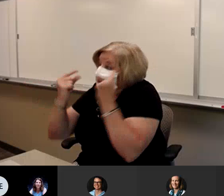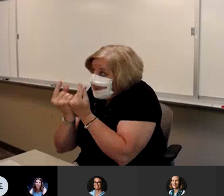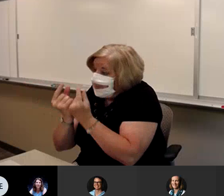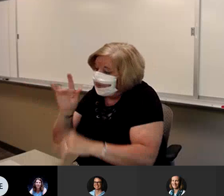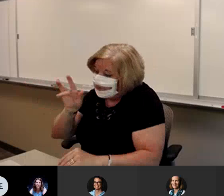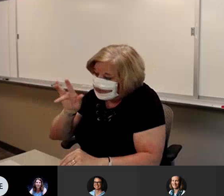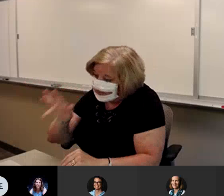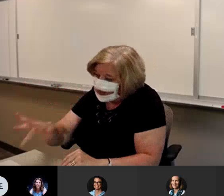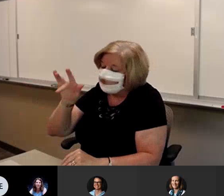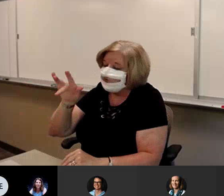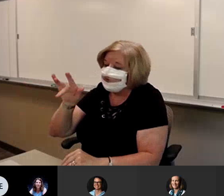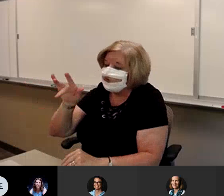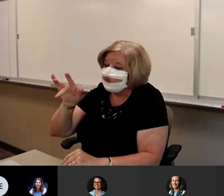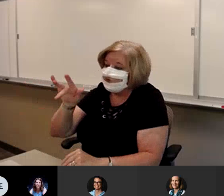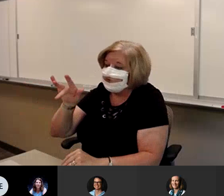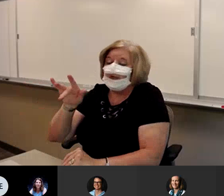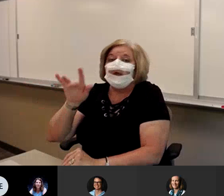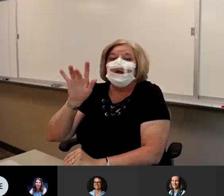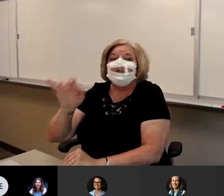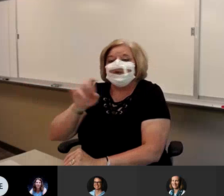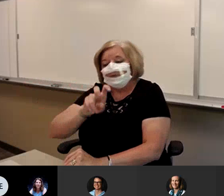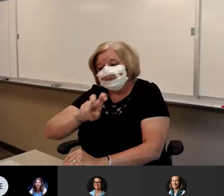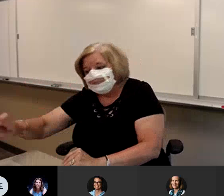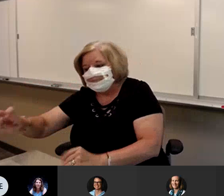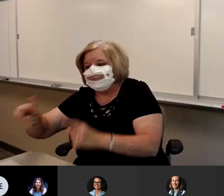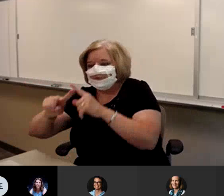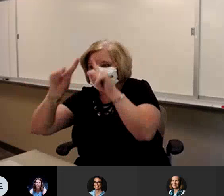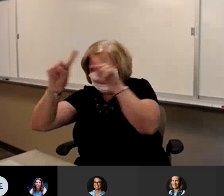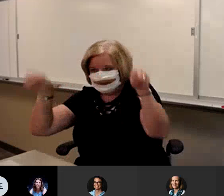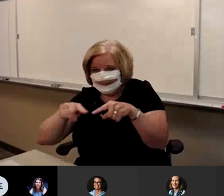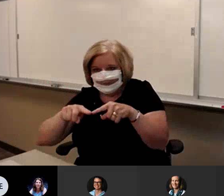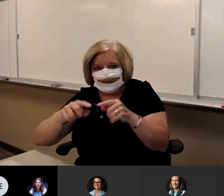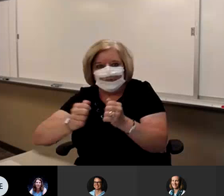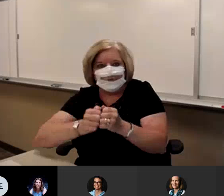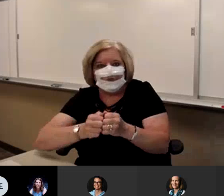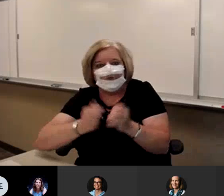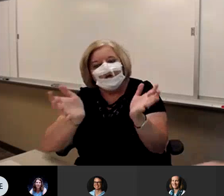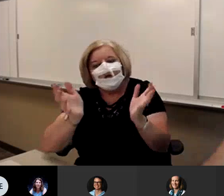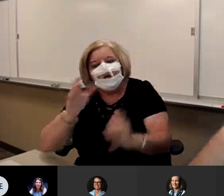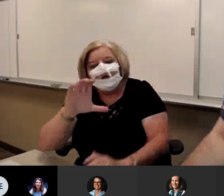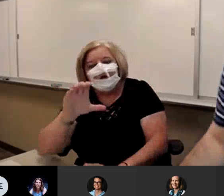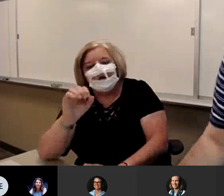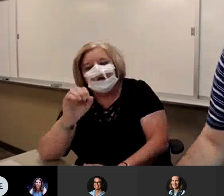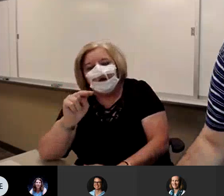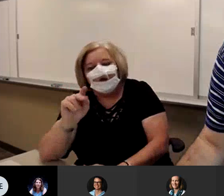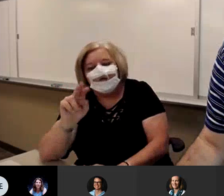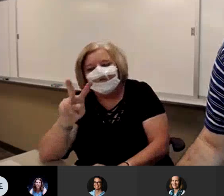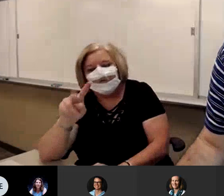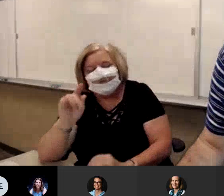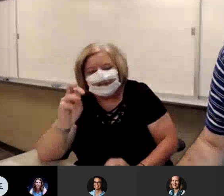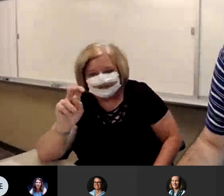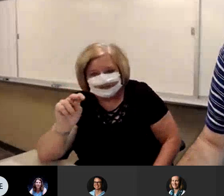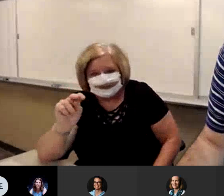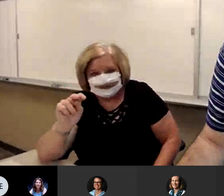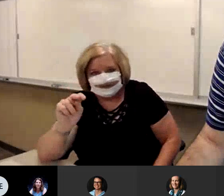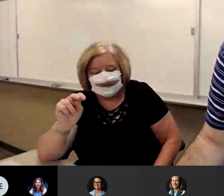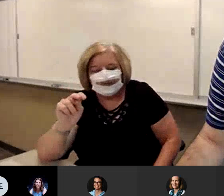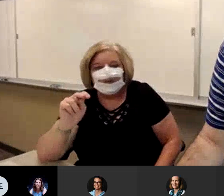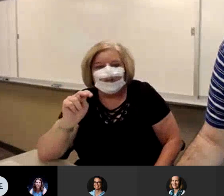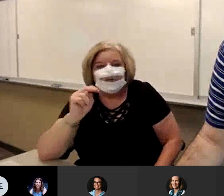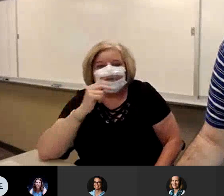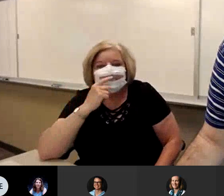it should take you to a screen where you see like a conversation, right? From different conversations. And as I said, I'll talk about